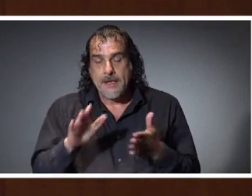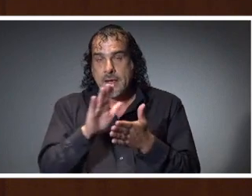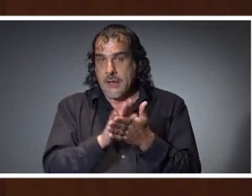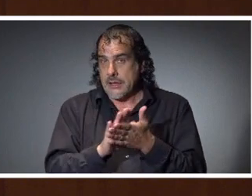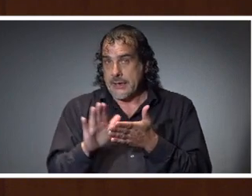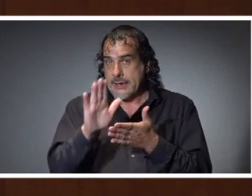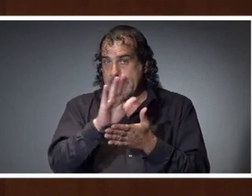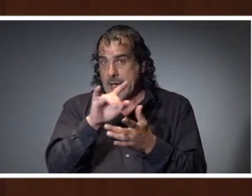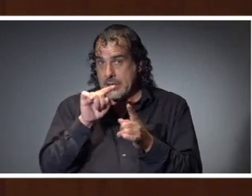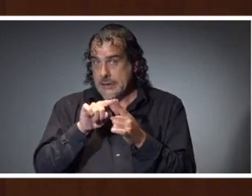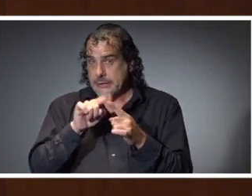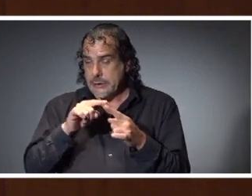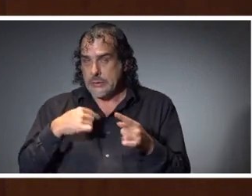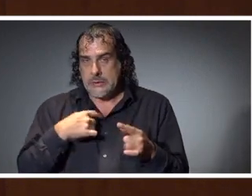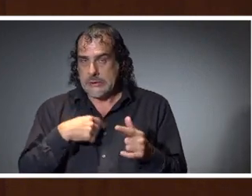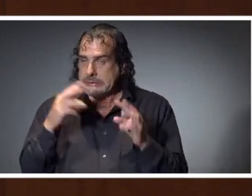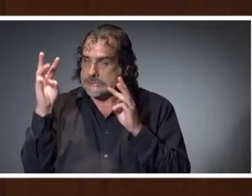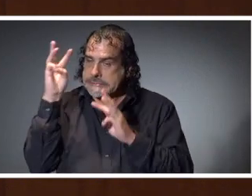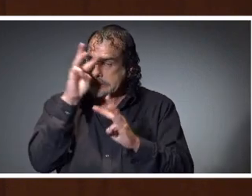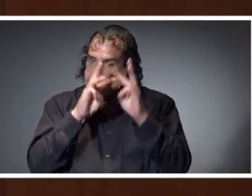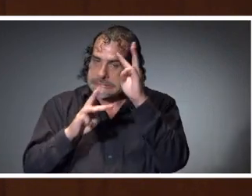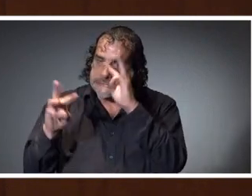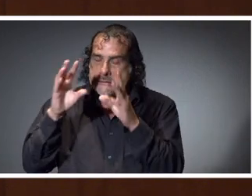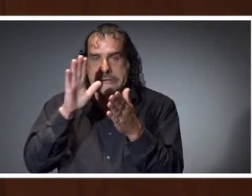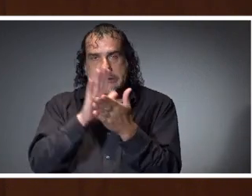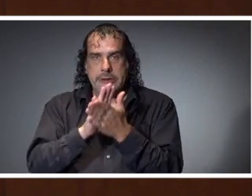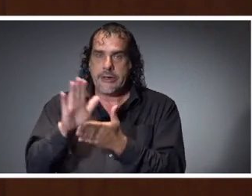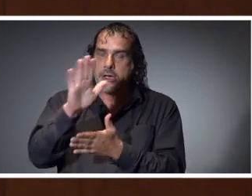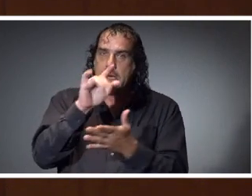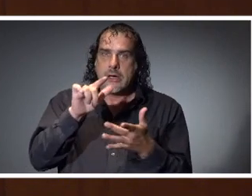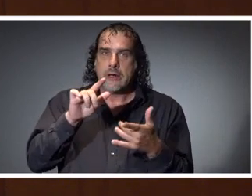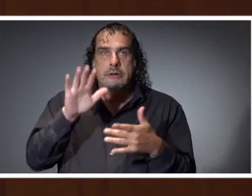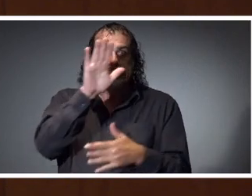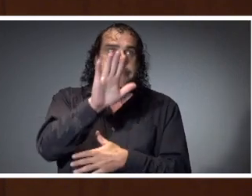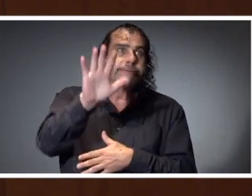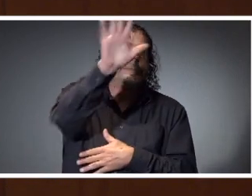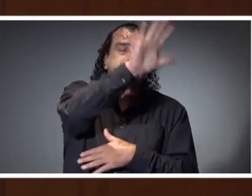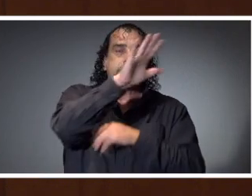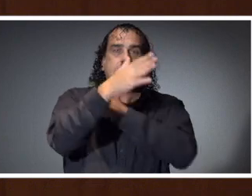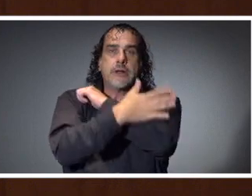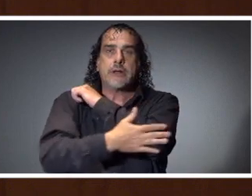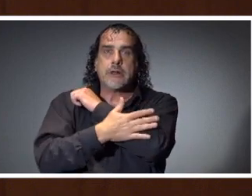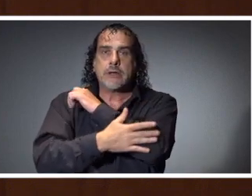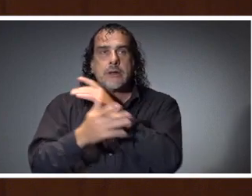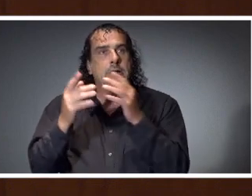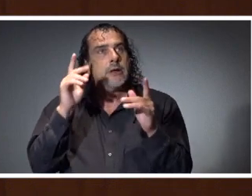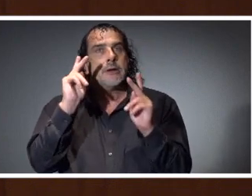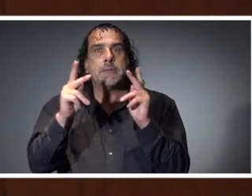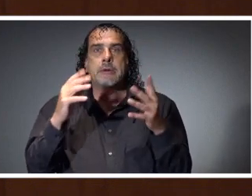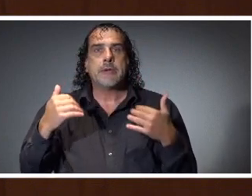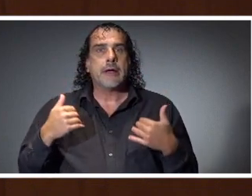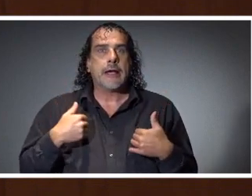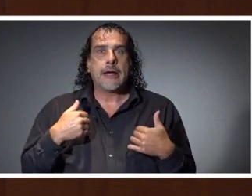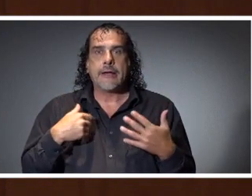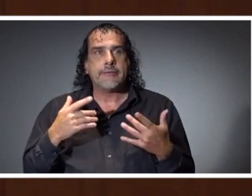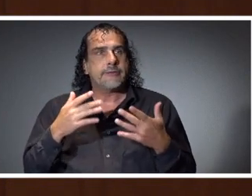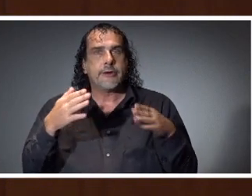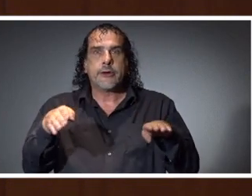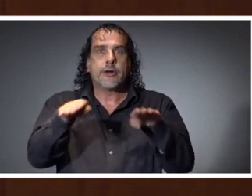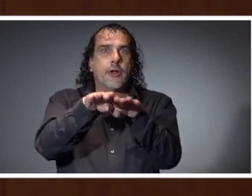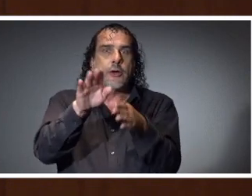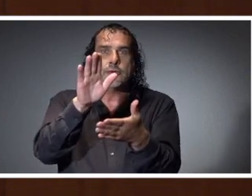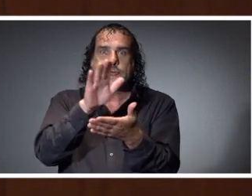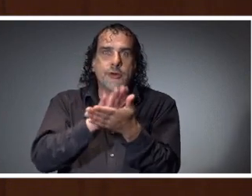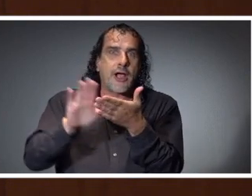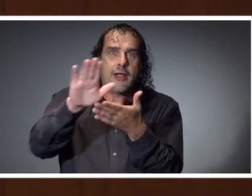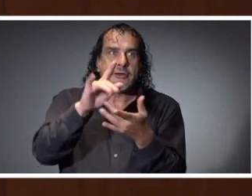about colleges. We've seen certainly across the country a lot of situations where people have actually had to close college right after they